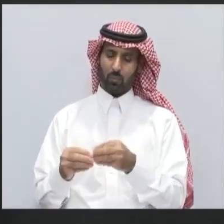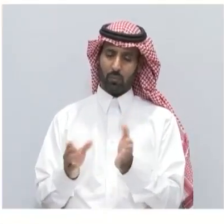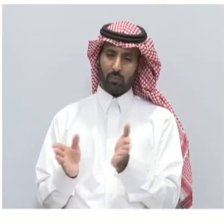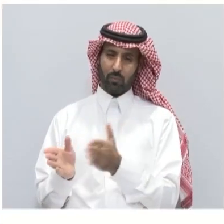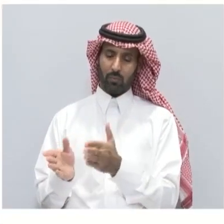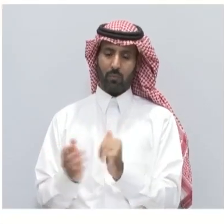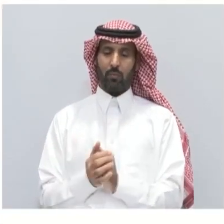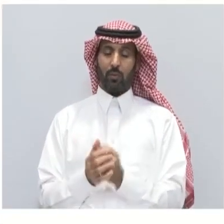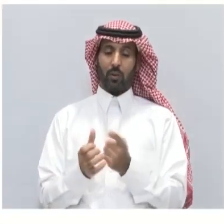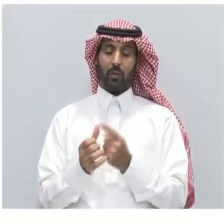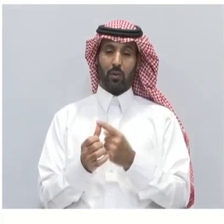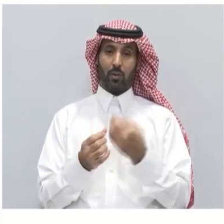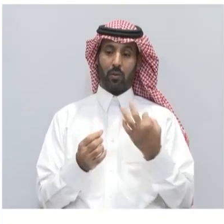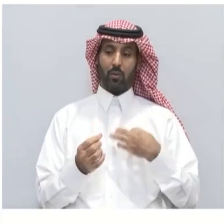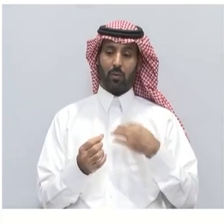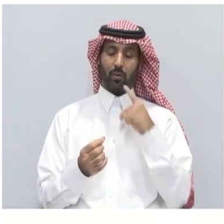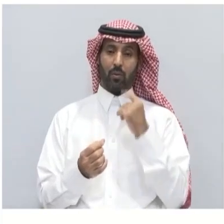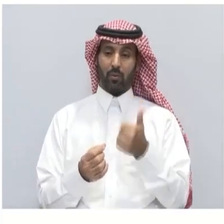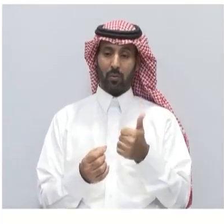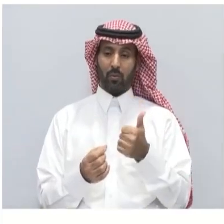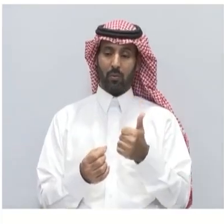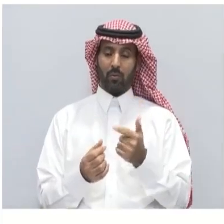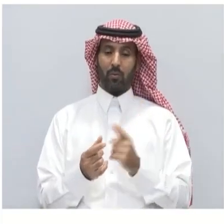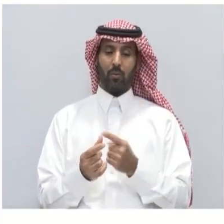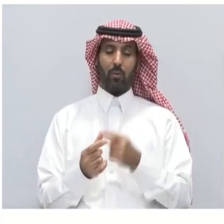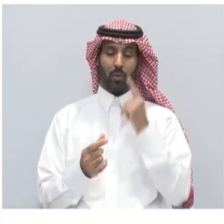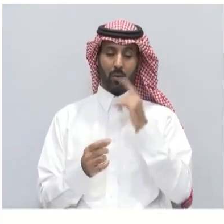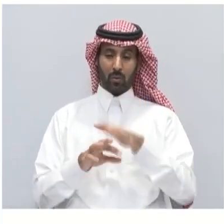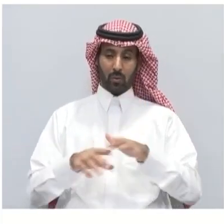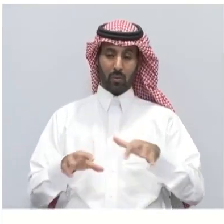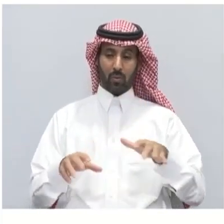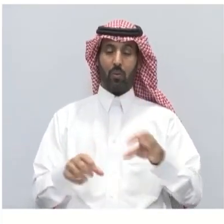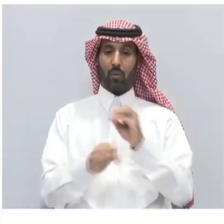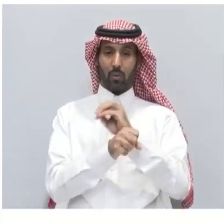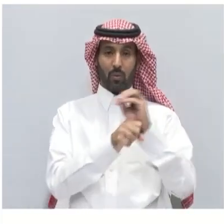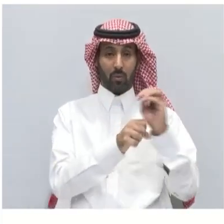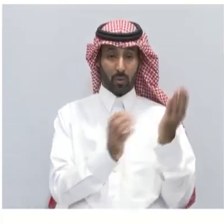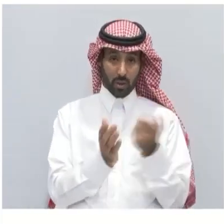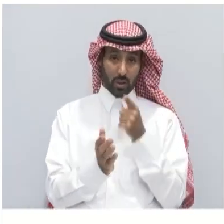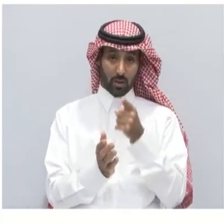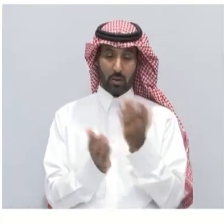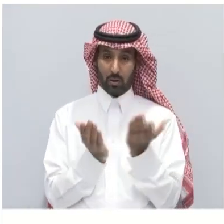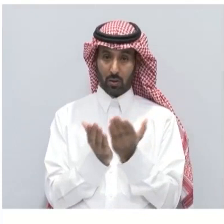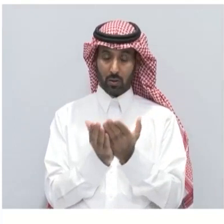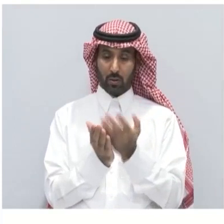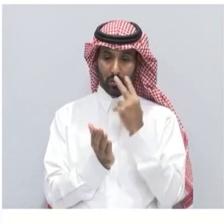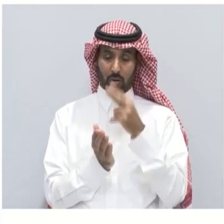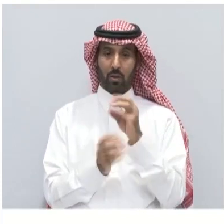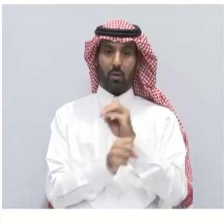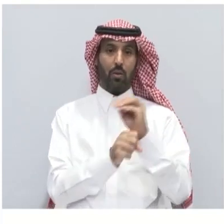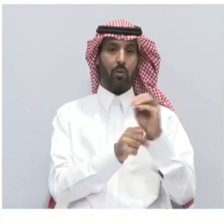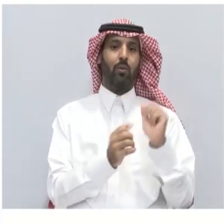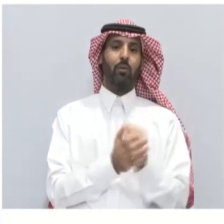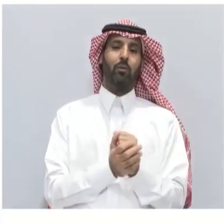Let's begin with the advantages here. The first one is the online education. Like you are now watching this video, this